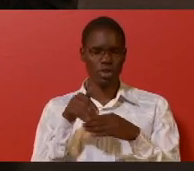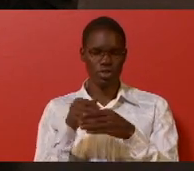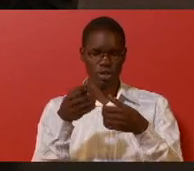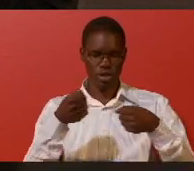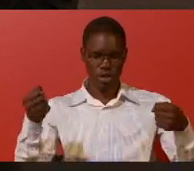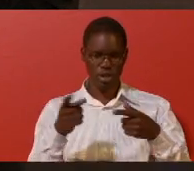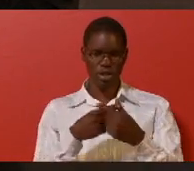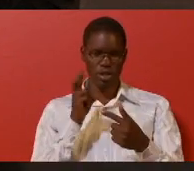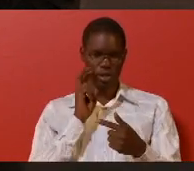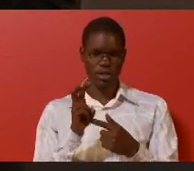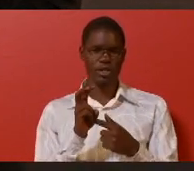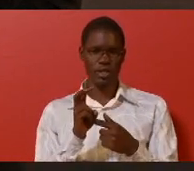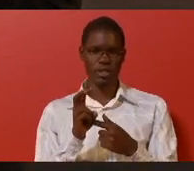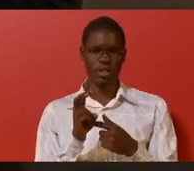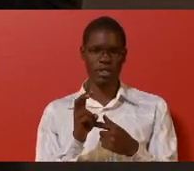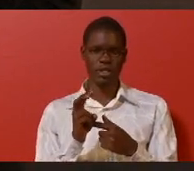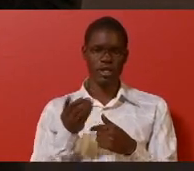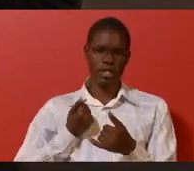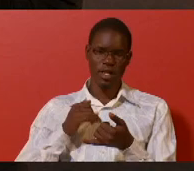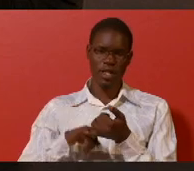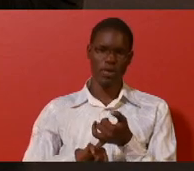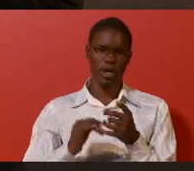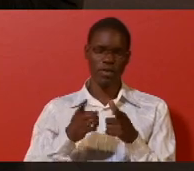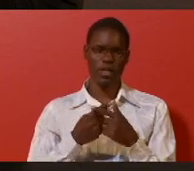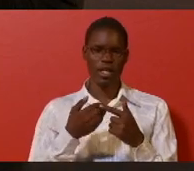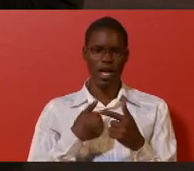sees his wife, and he comes over